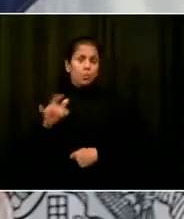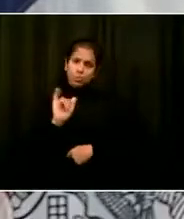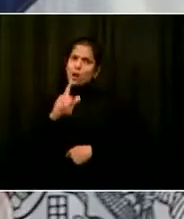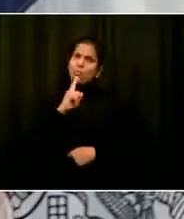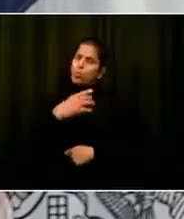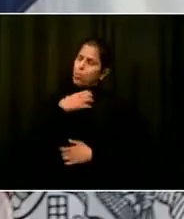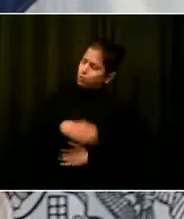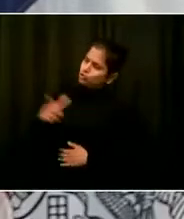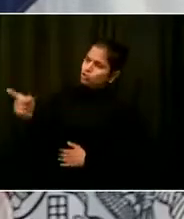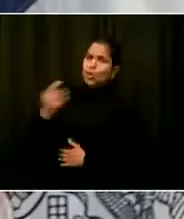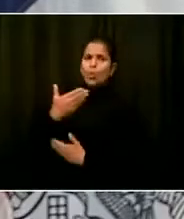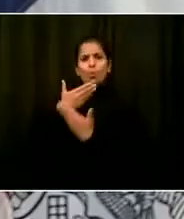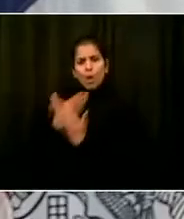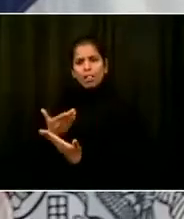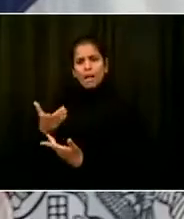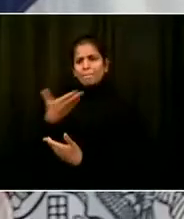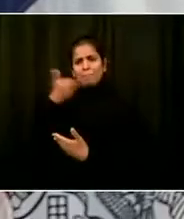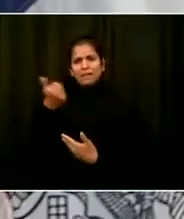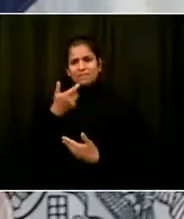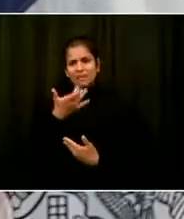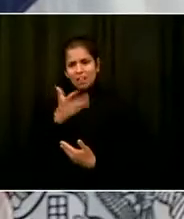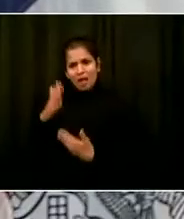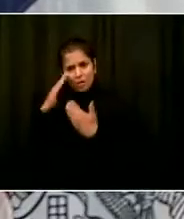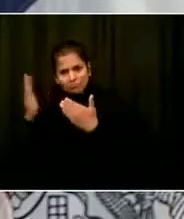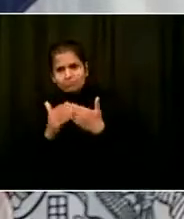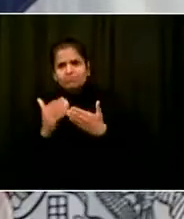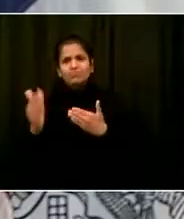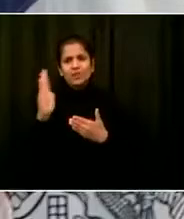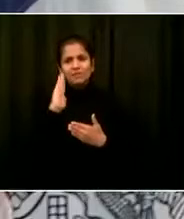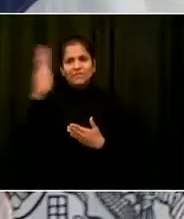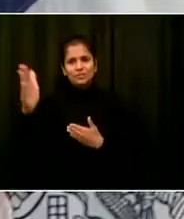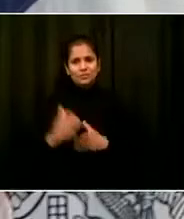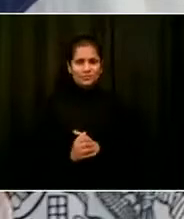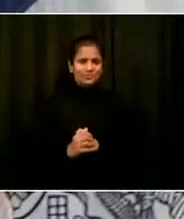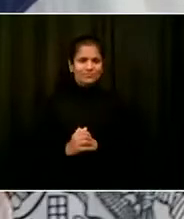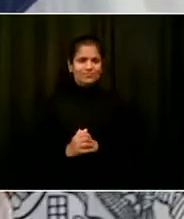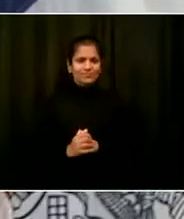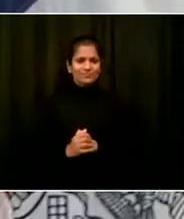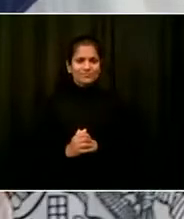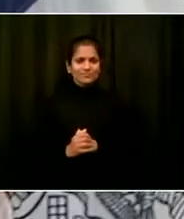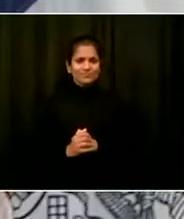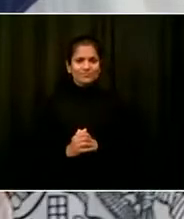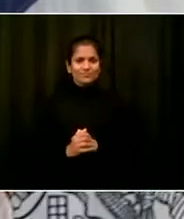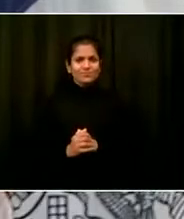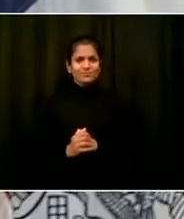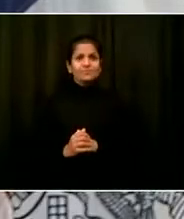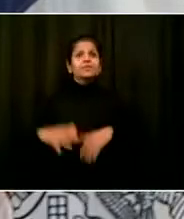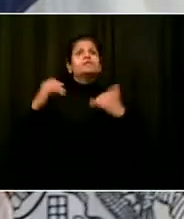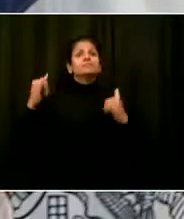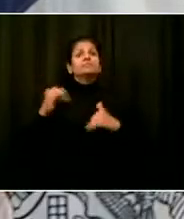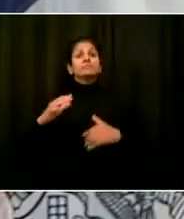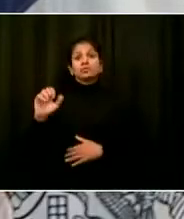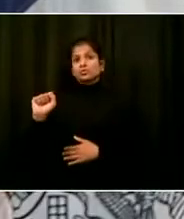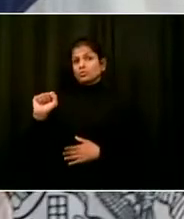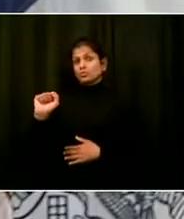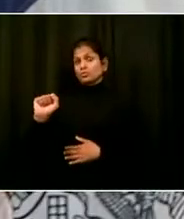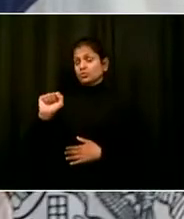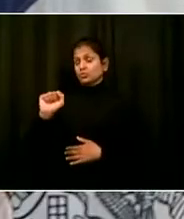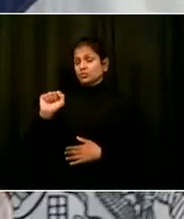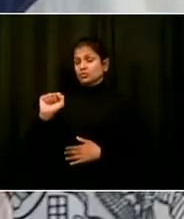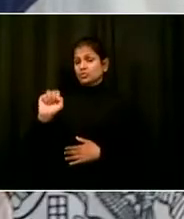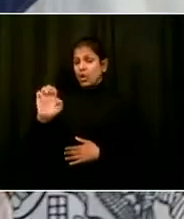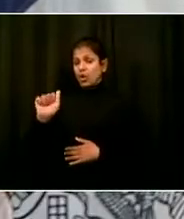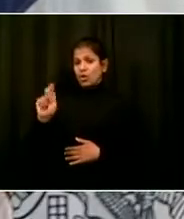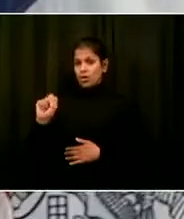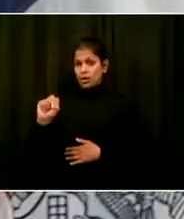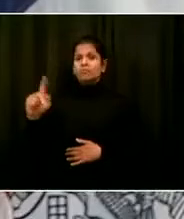great team she's assembled and we'll be able to continue that work next is SE from The Daily News yeah good